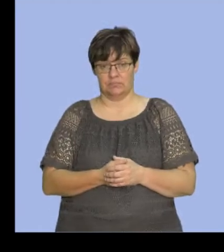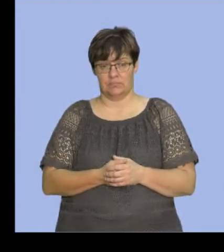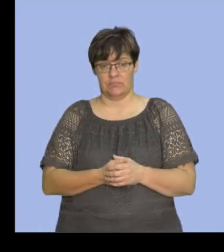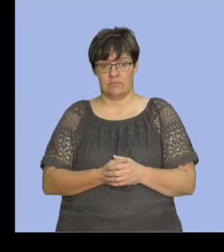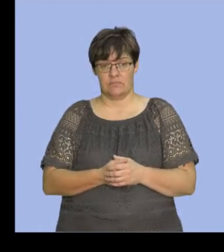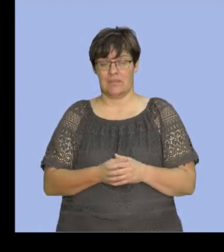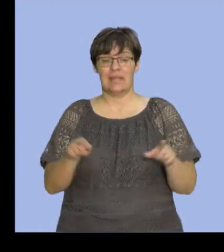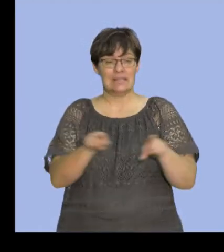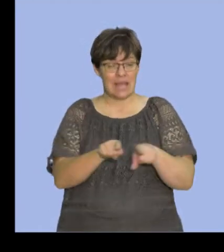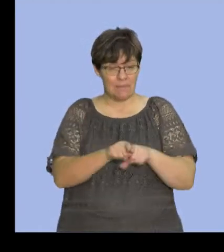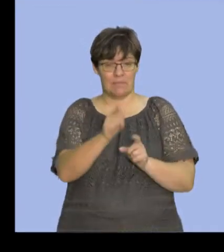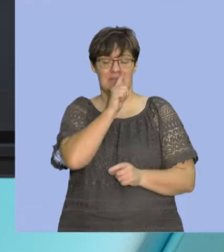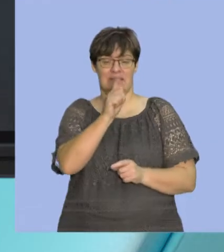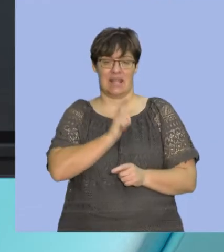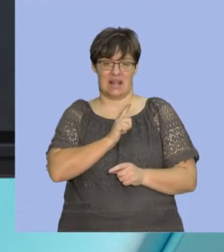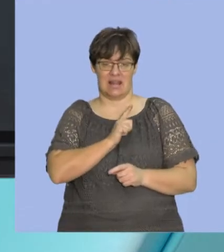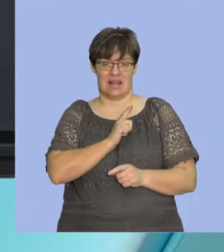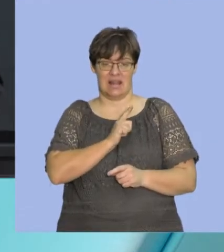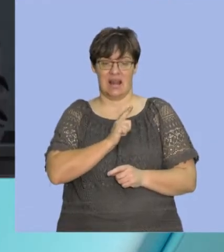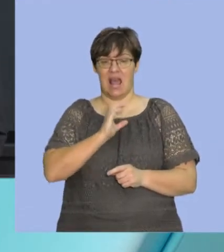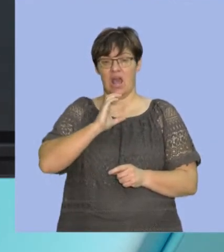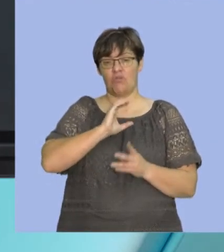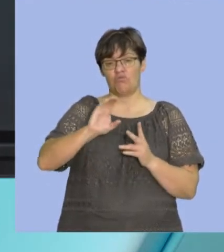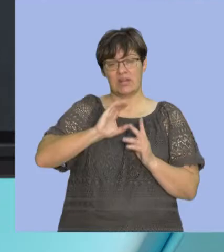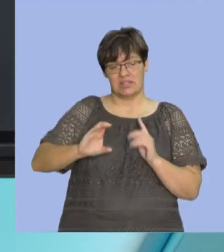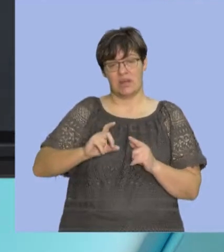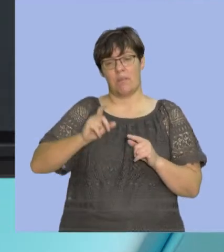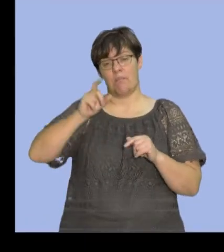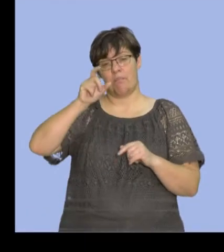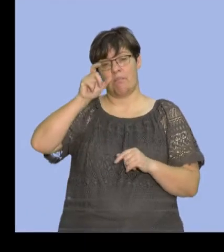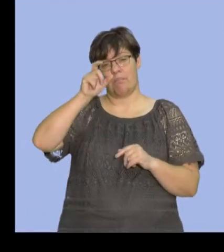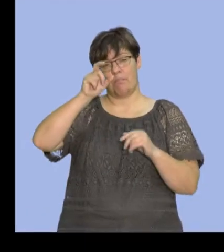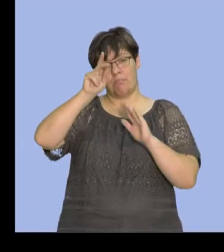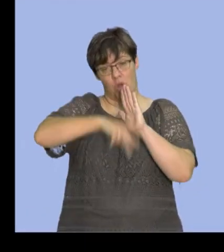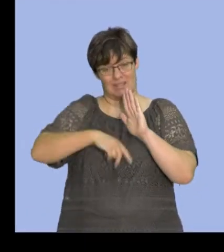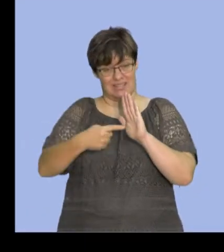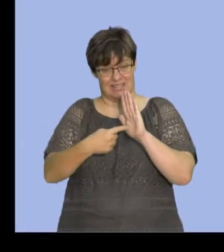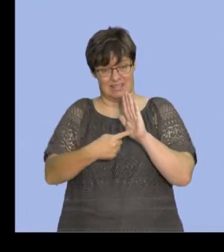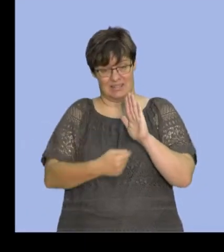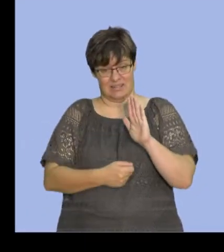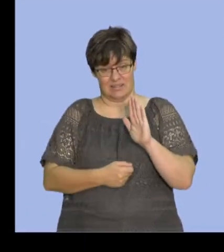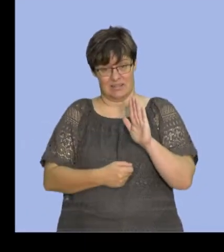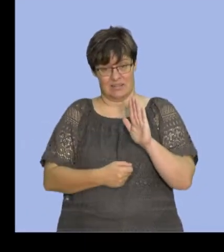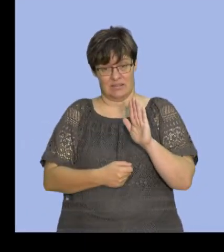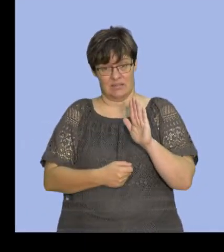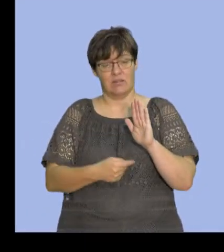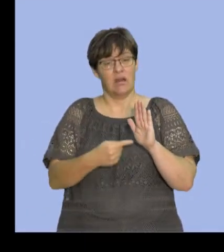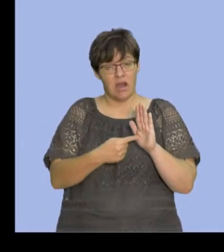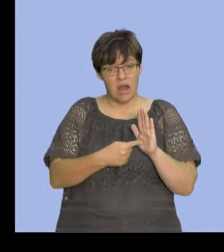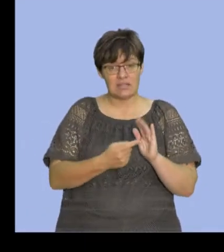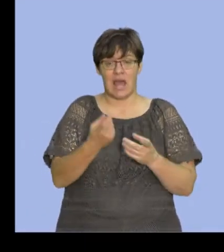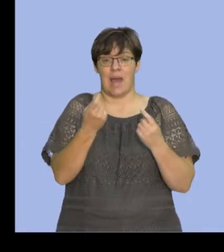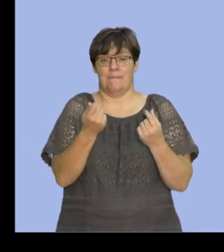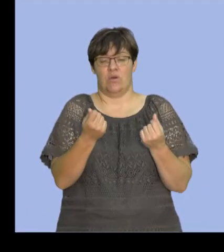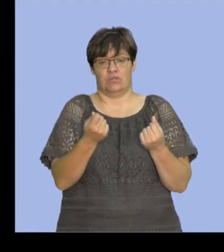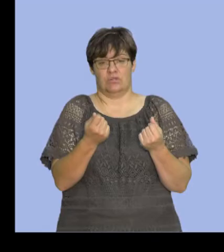It also tells you the credit policy. In other words, the account indicates the